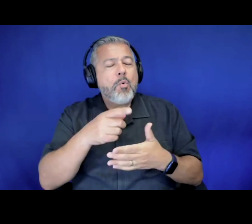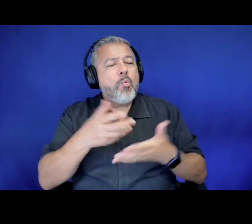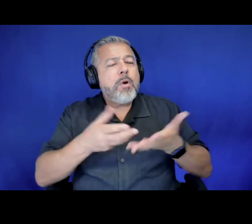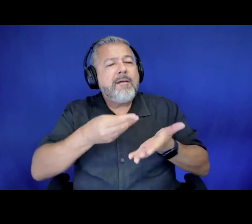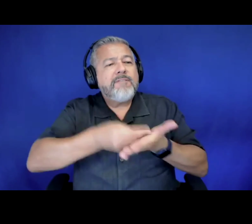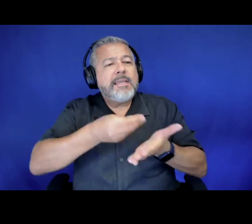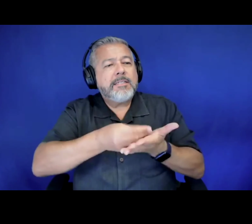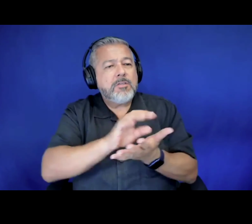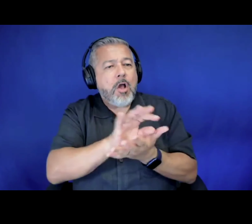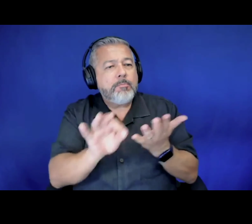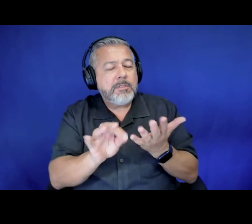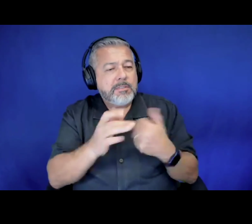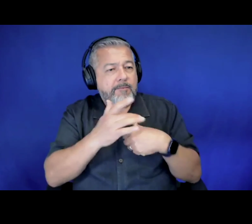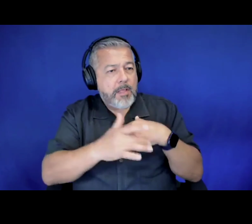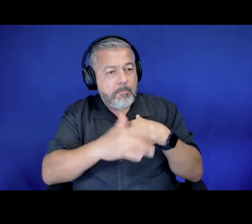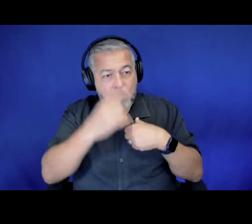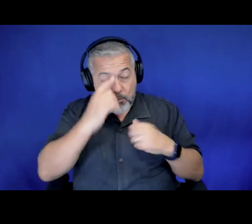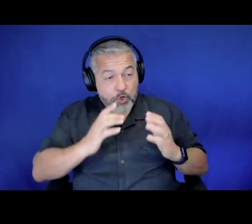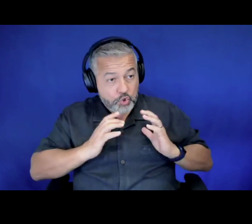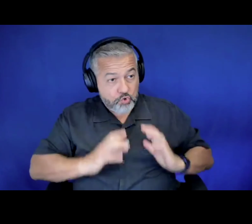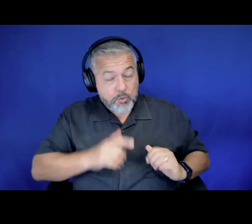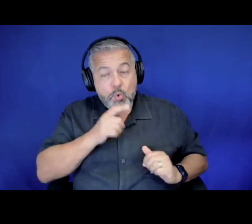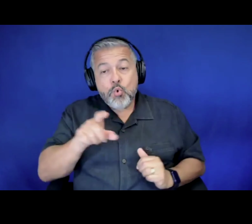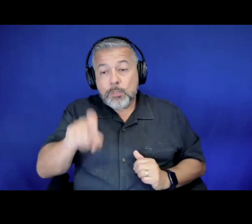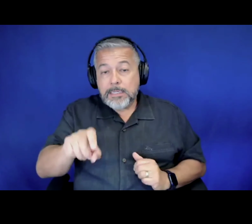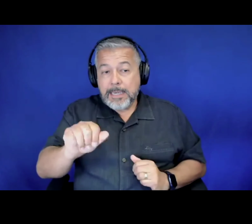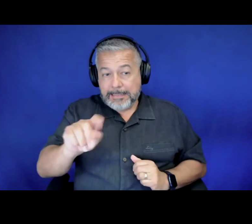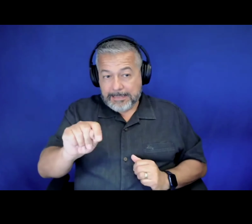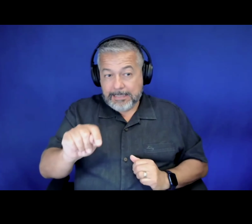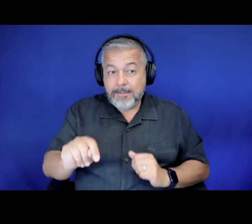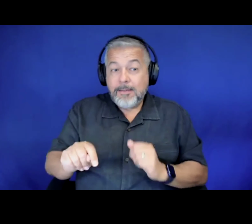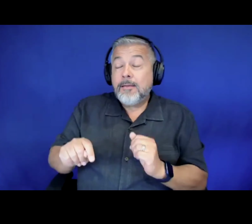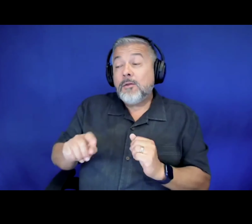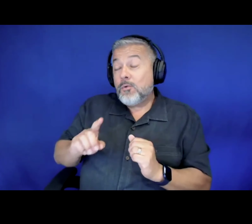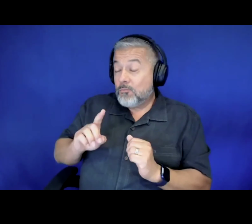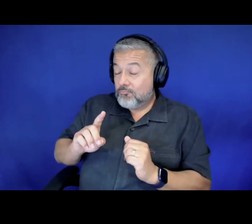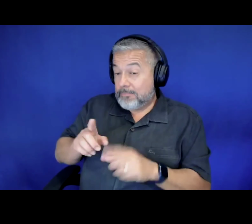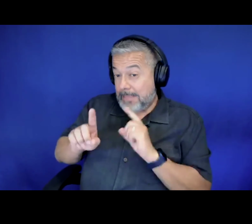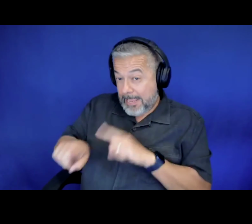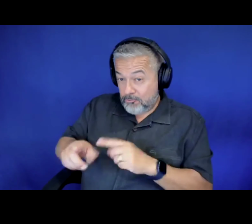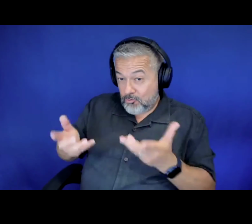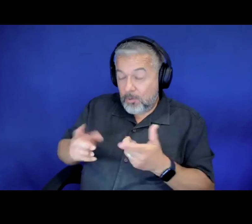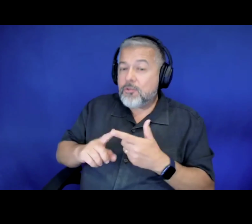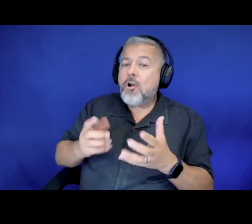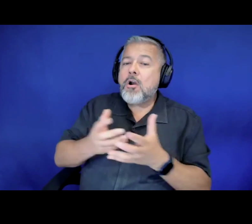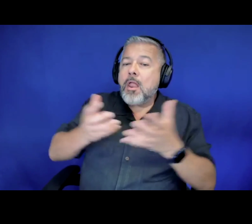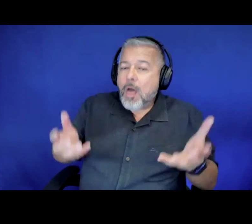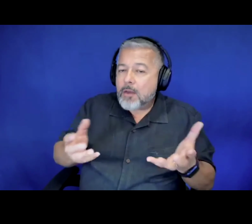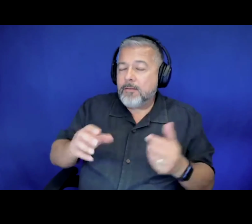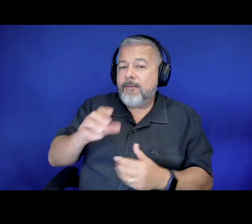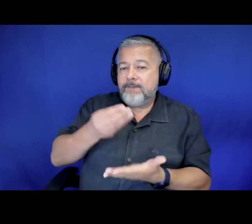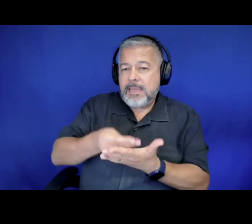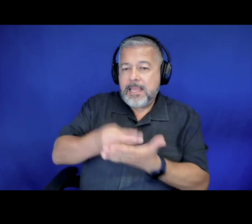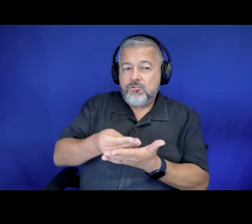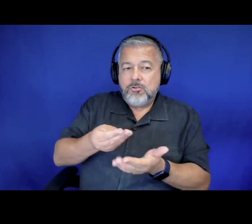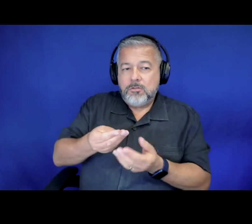available to consumers who needed AT. There are a lot. I know you specifically are looking for AT